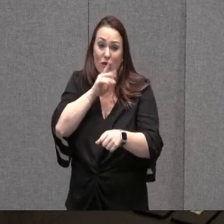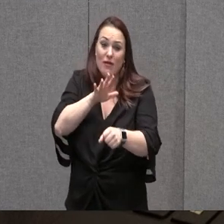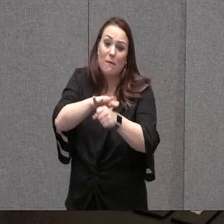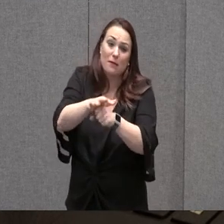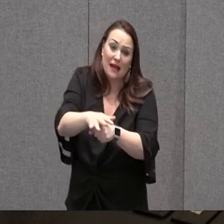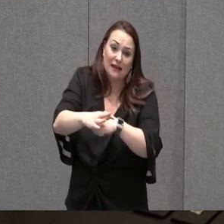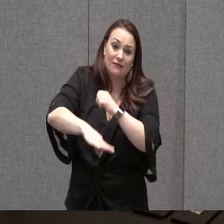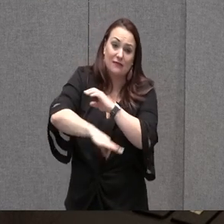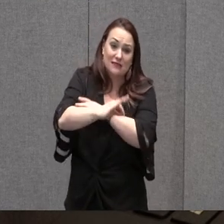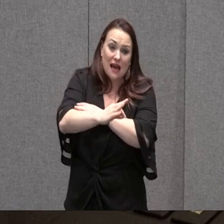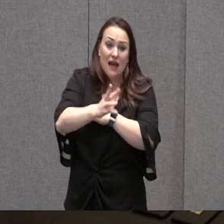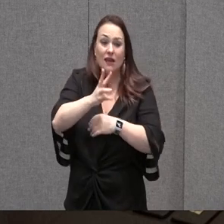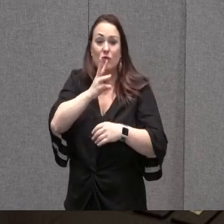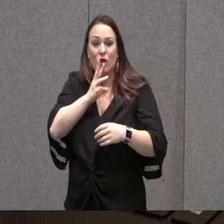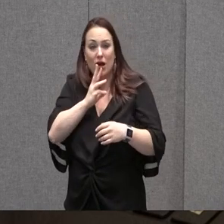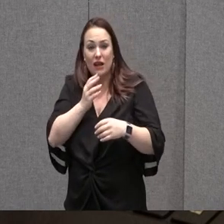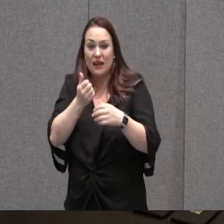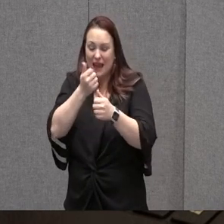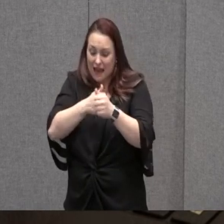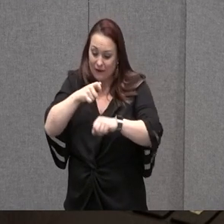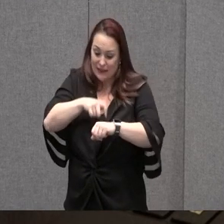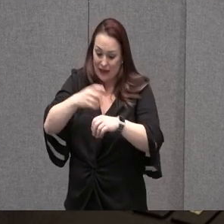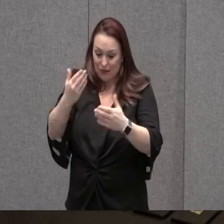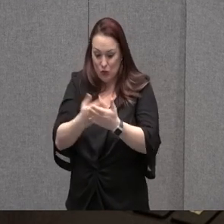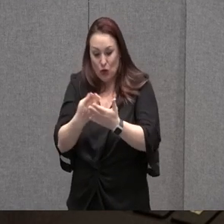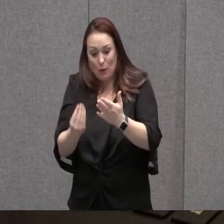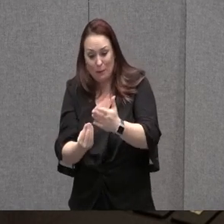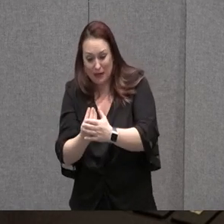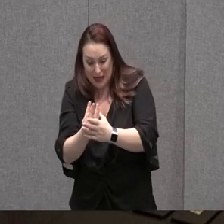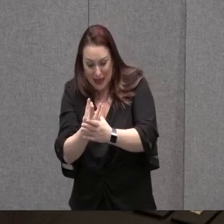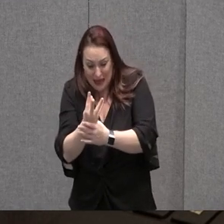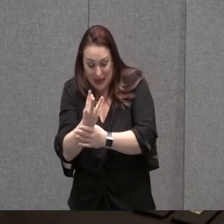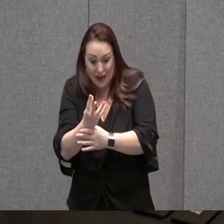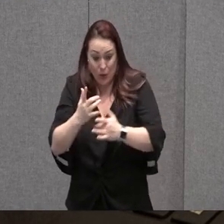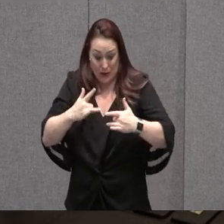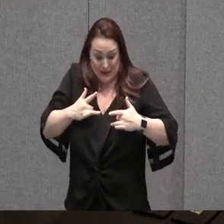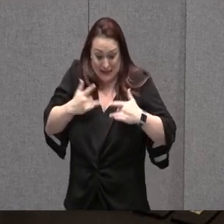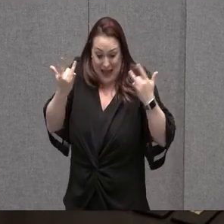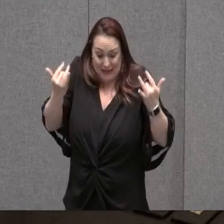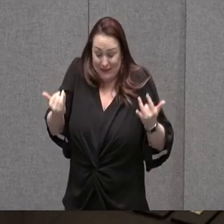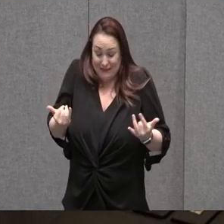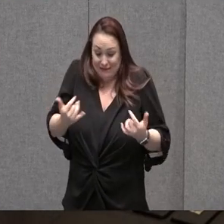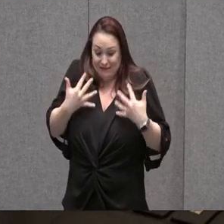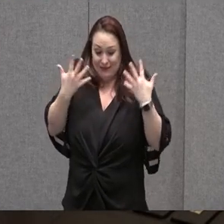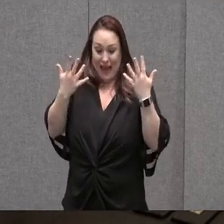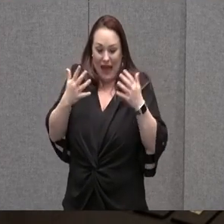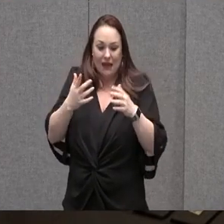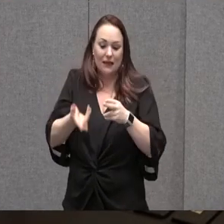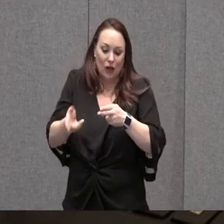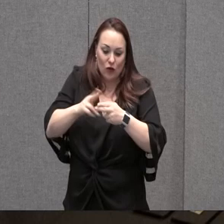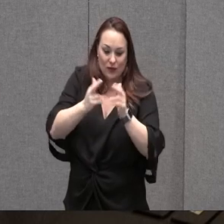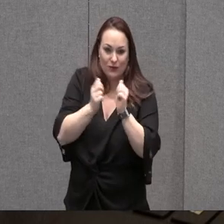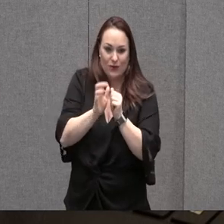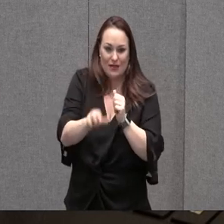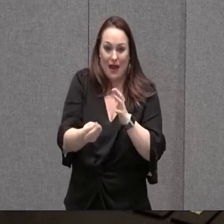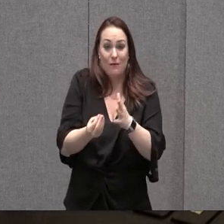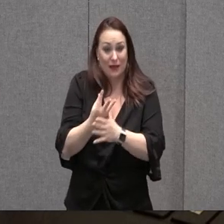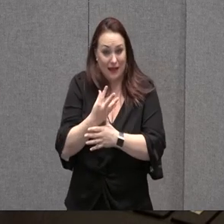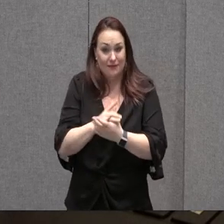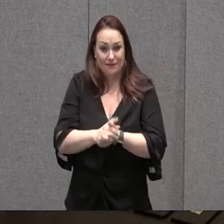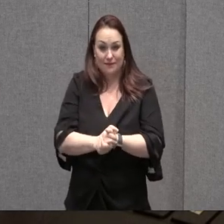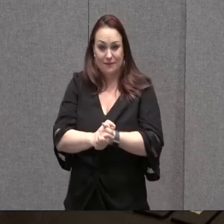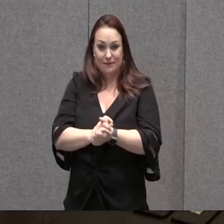new plant sprouted from the ground, our excitement grew right along with it.